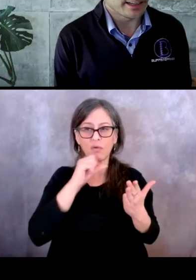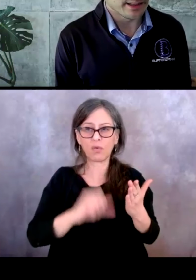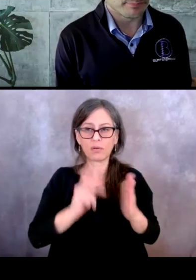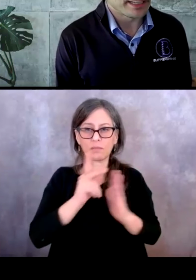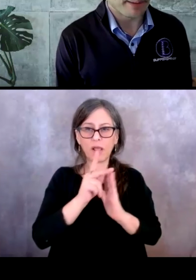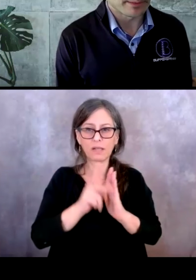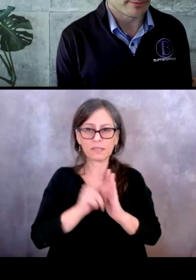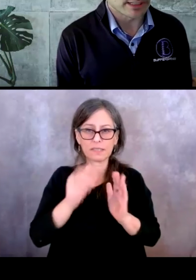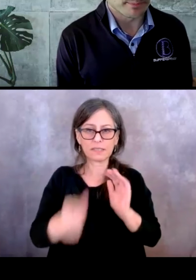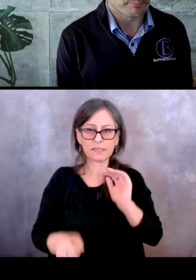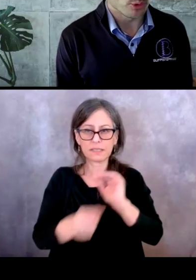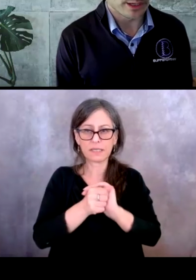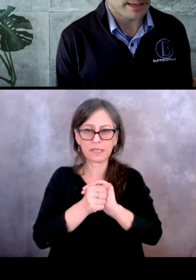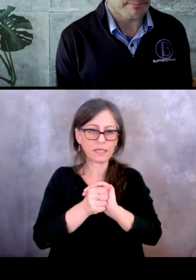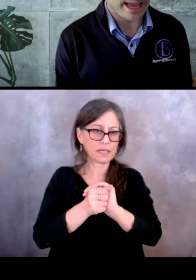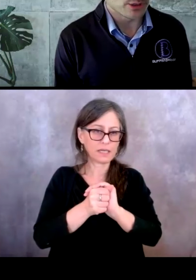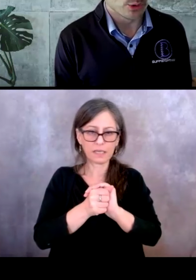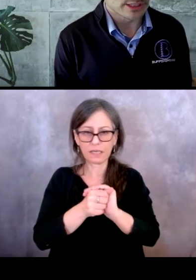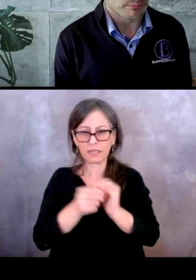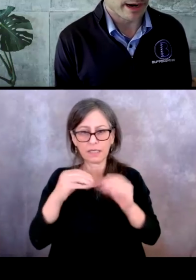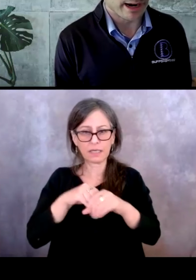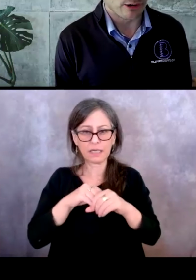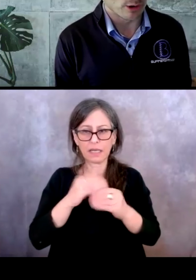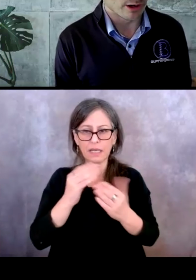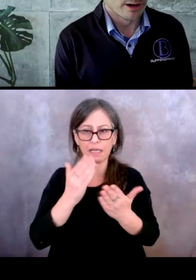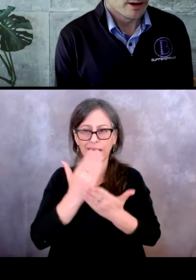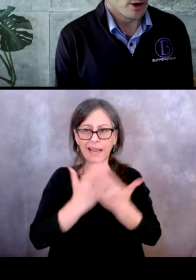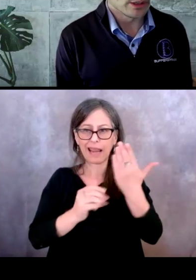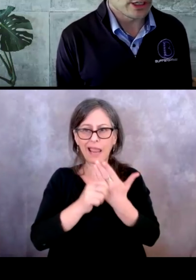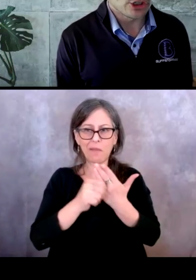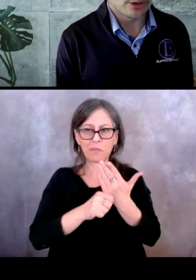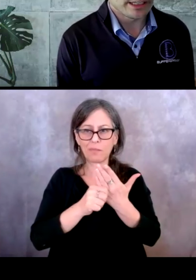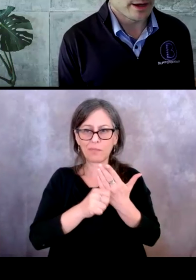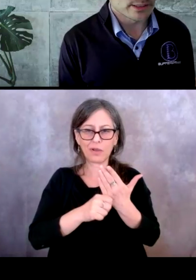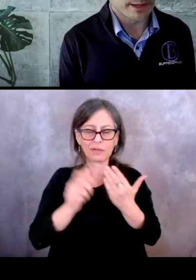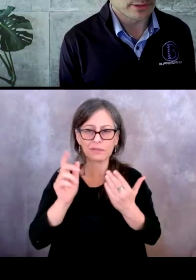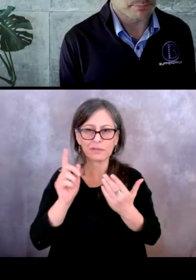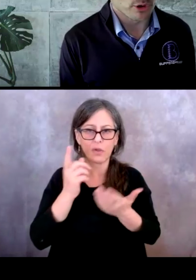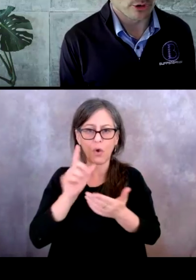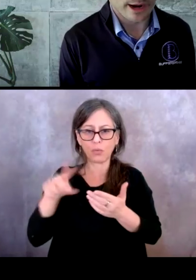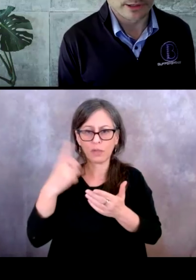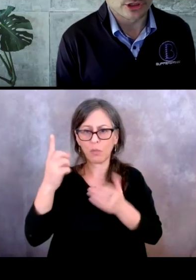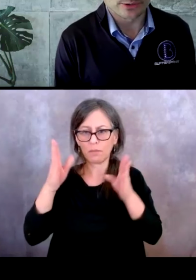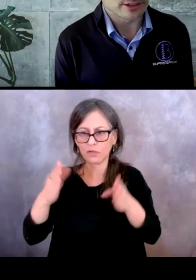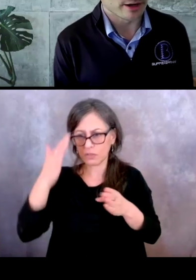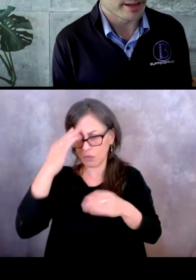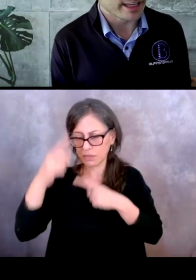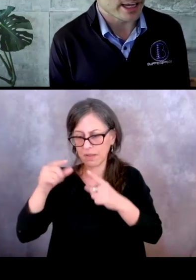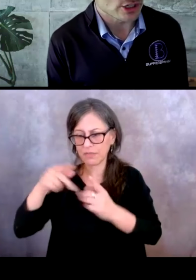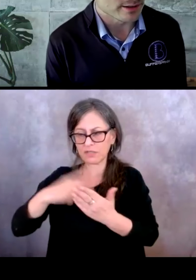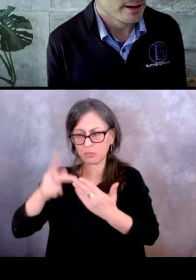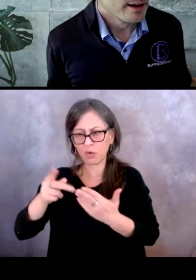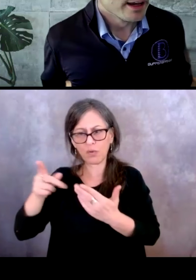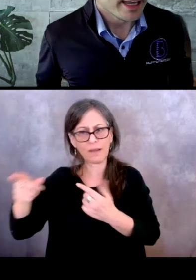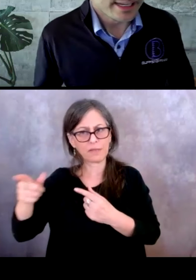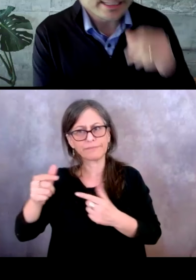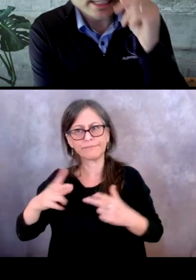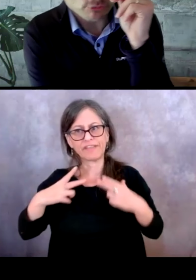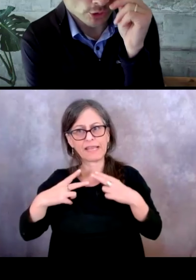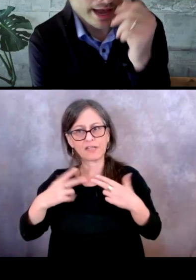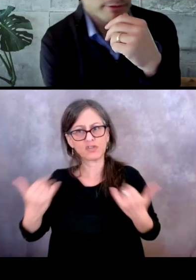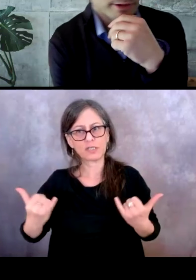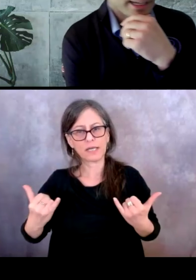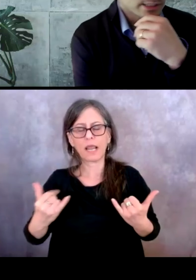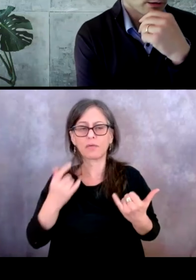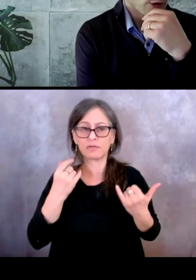it hidden in the depths of some employee manual somewhere? Or only Judy knows about this program and Judy's on vacation? Is